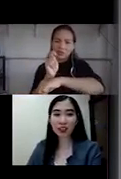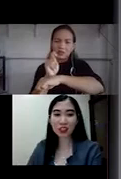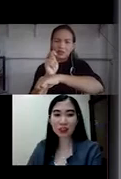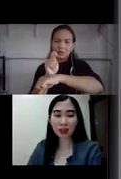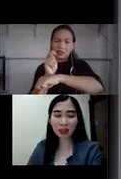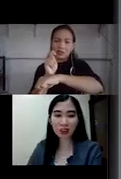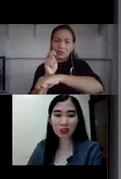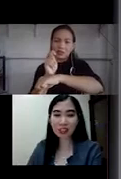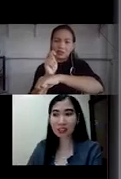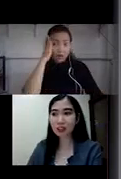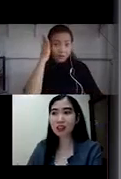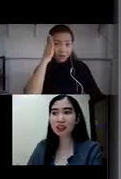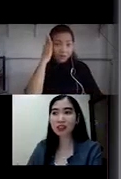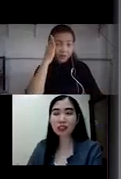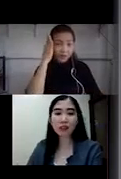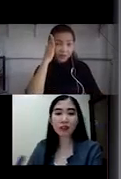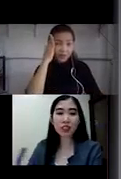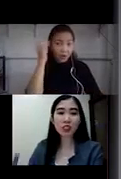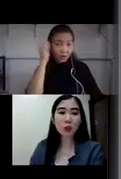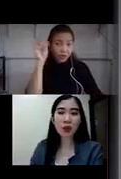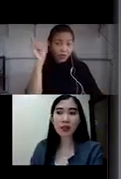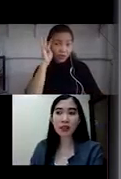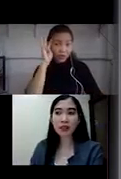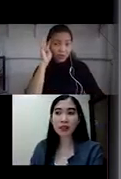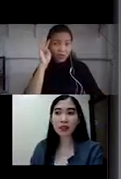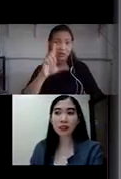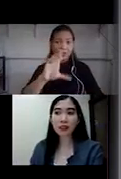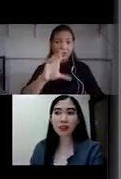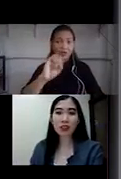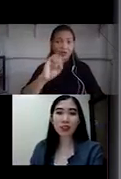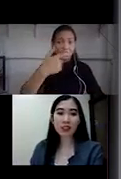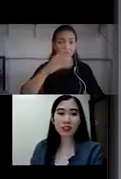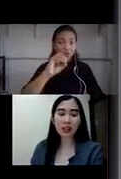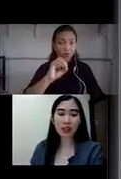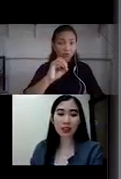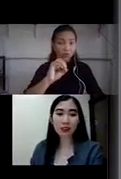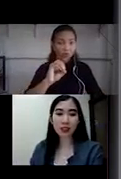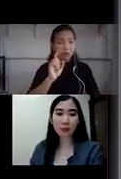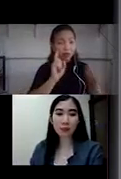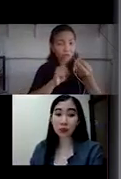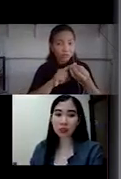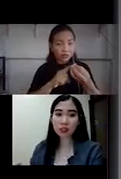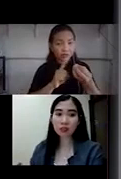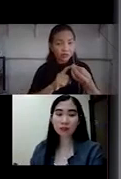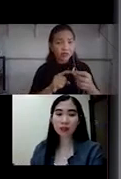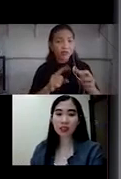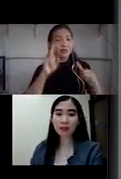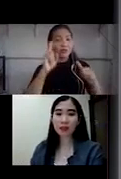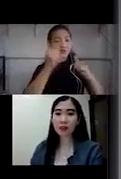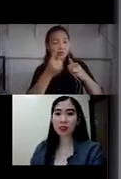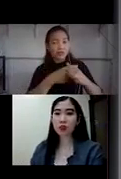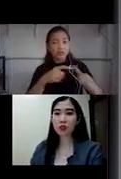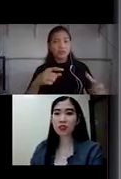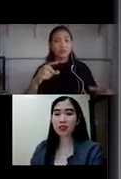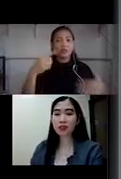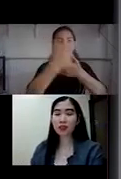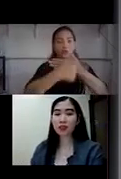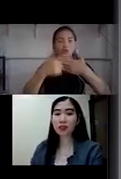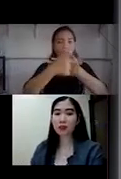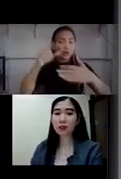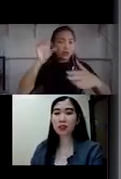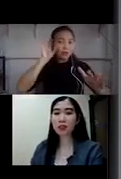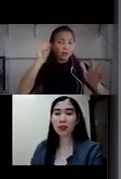kayo dito sa mga logos na to? The first one is the Google Photos, para sa mga pictures ng